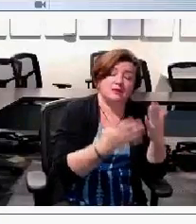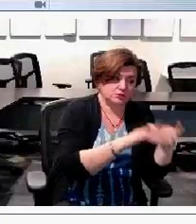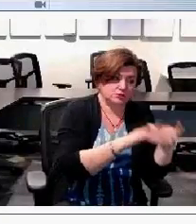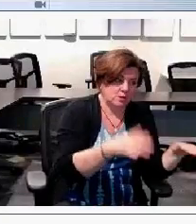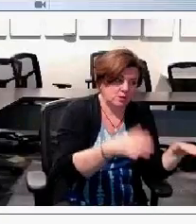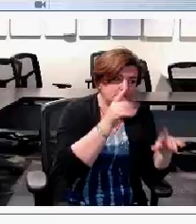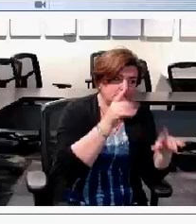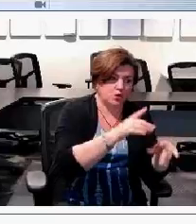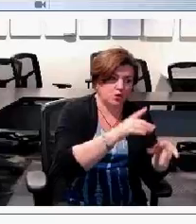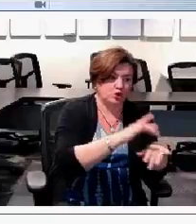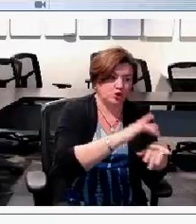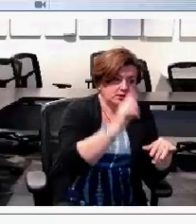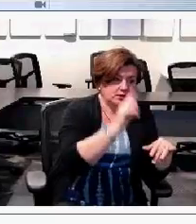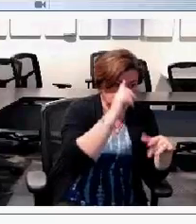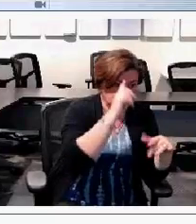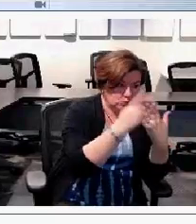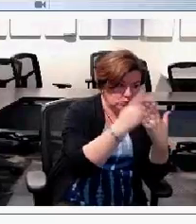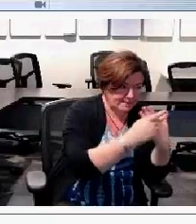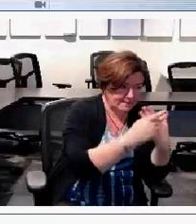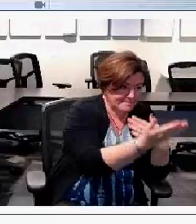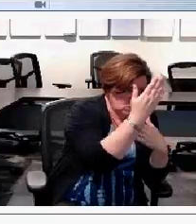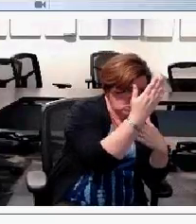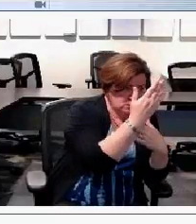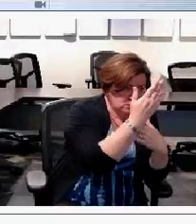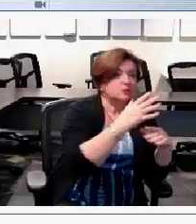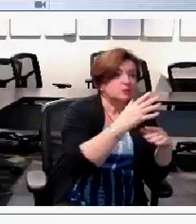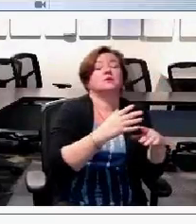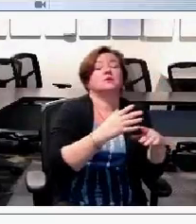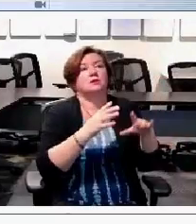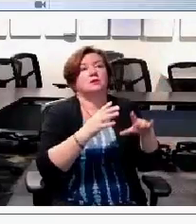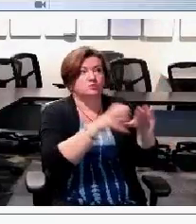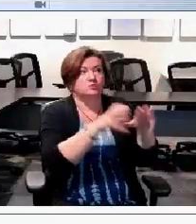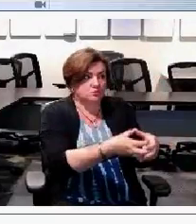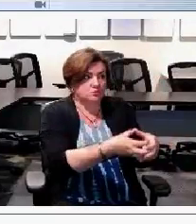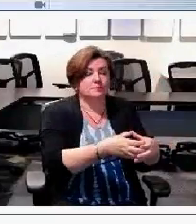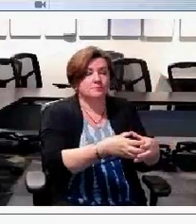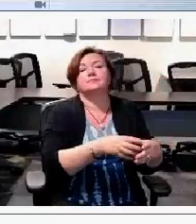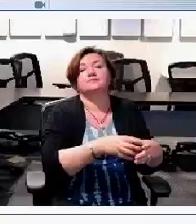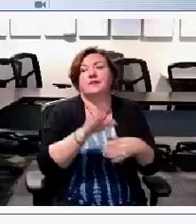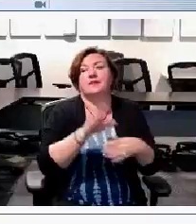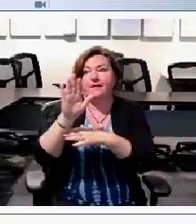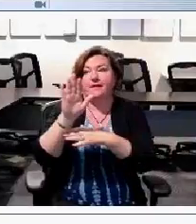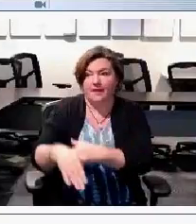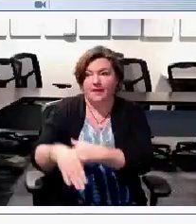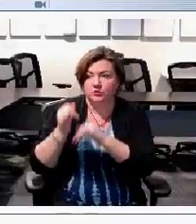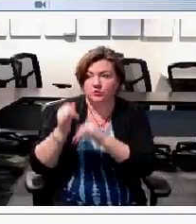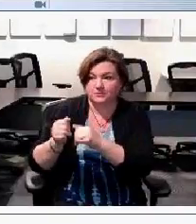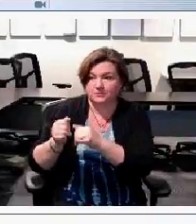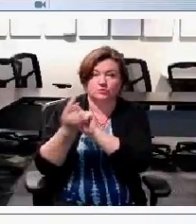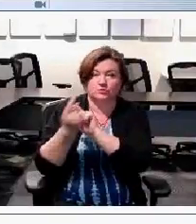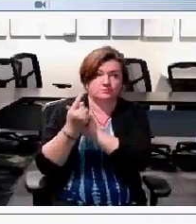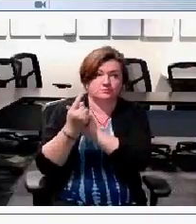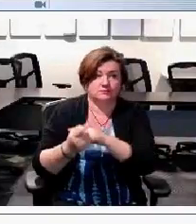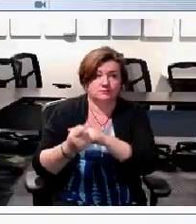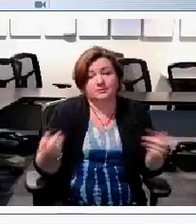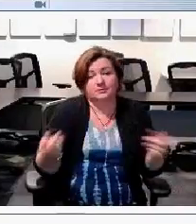program. So if it's morning, they're attending group here in the afternoon. Their individual sessions are in the afternoon